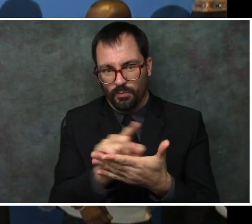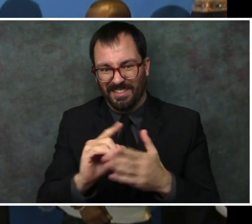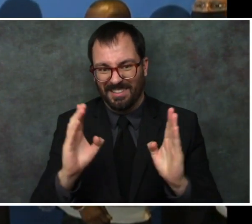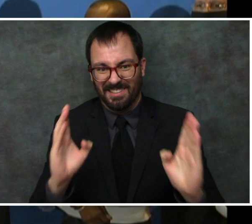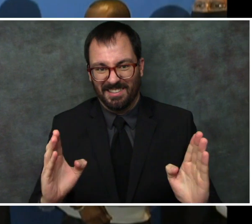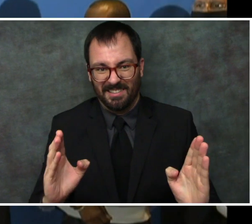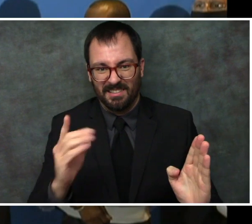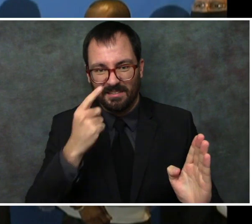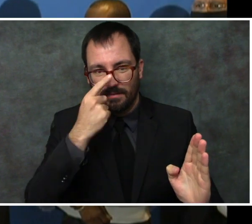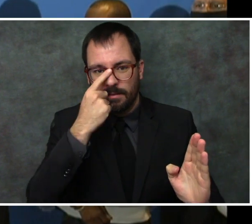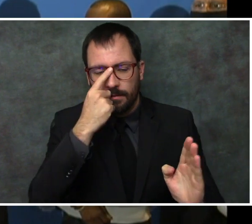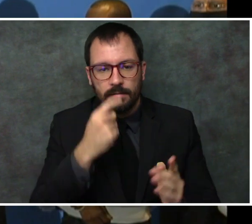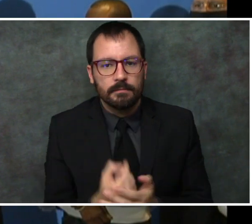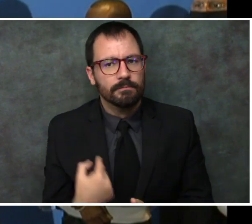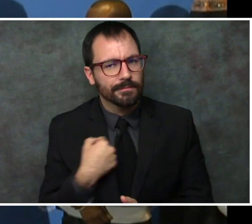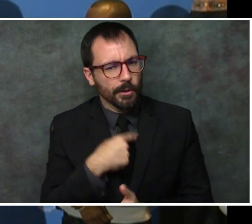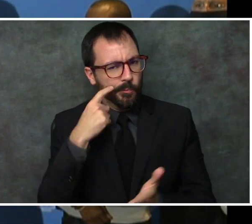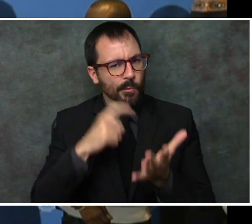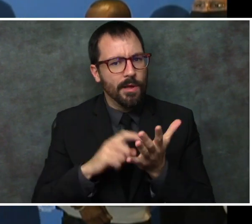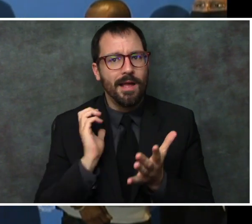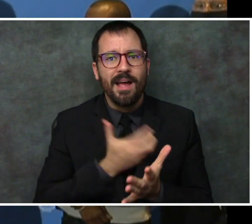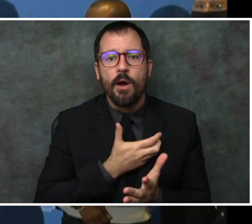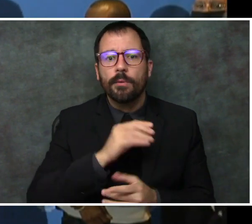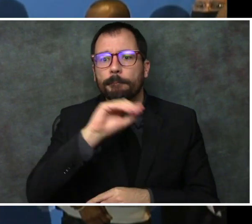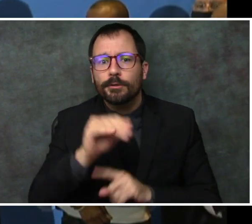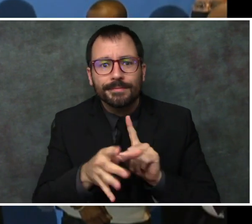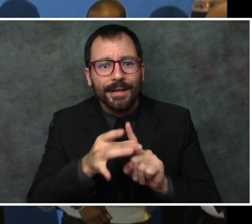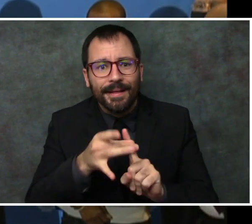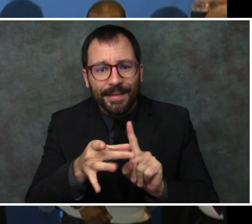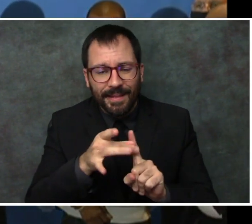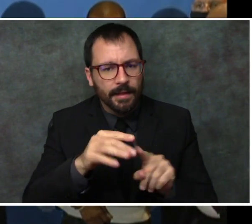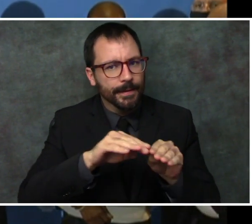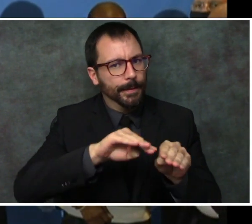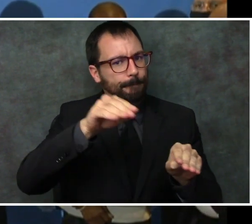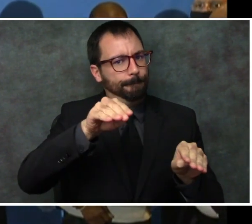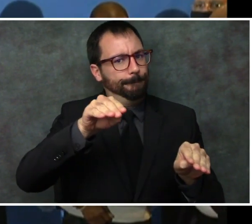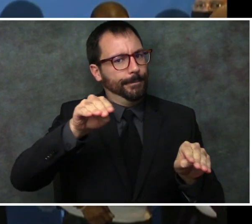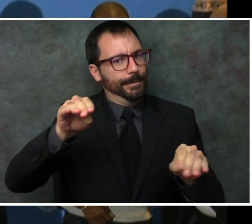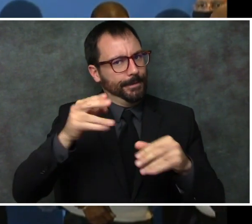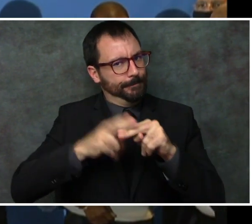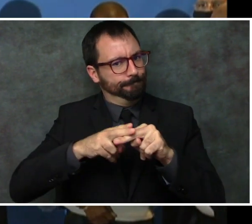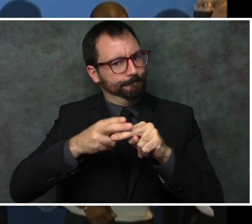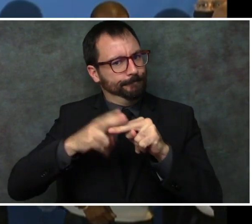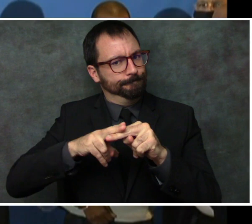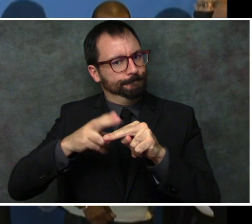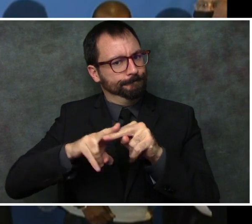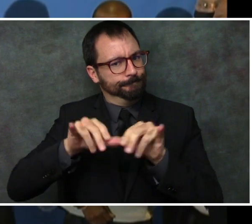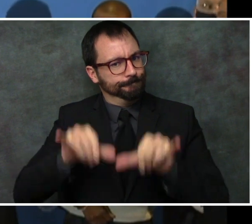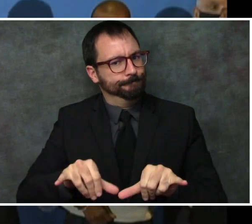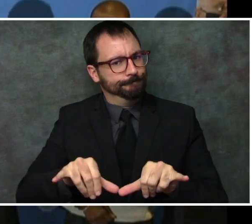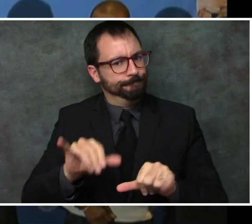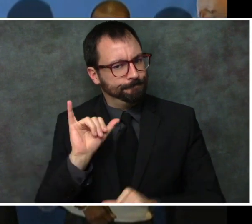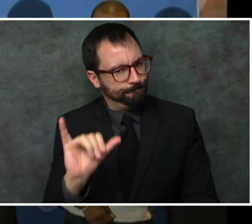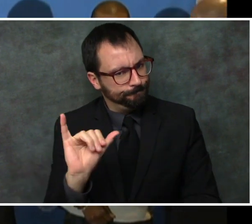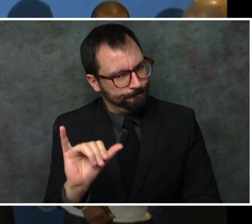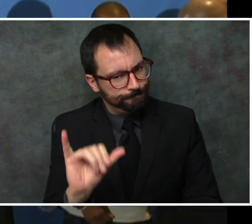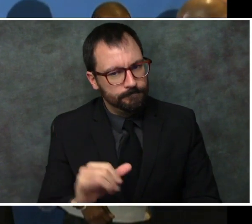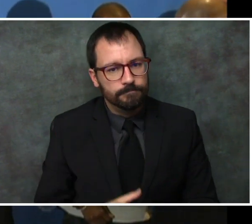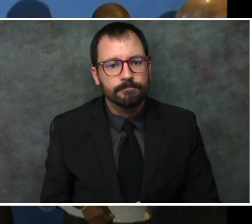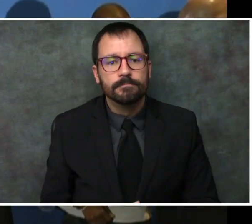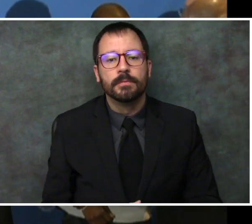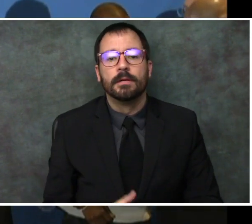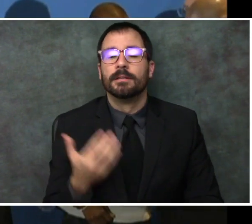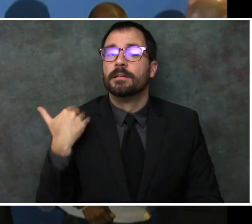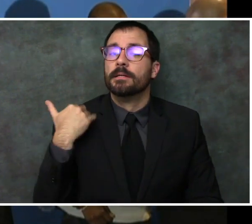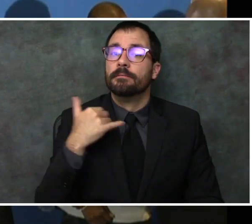seen over the past few weeks here in the city of Boston. The positive tests went down from about 73 new cases a day to